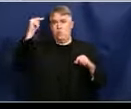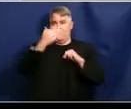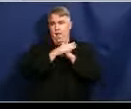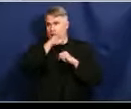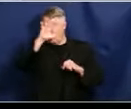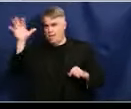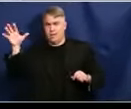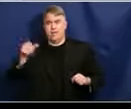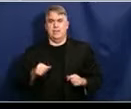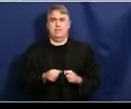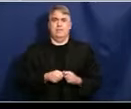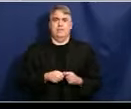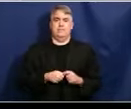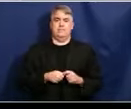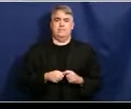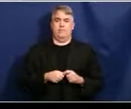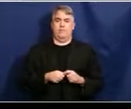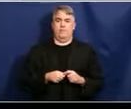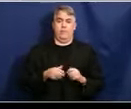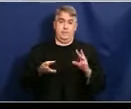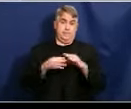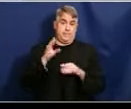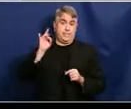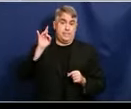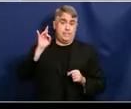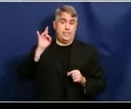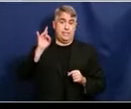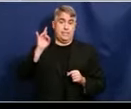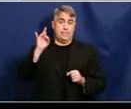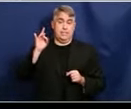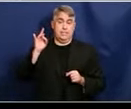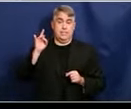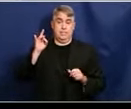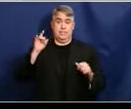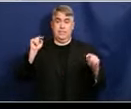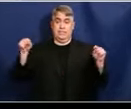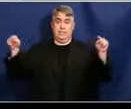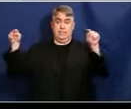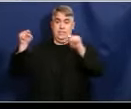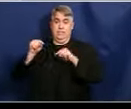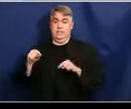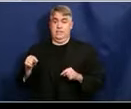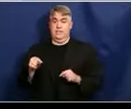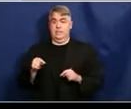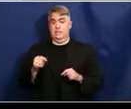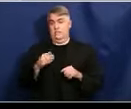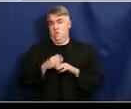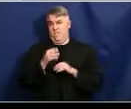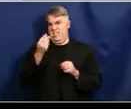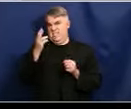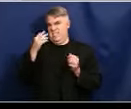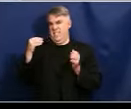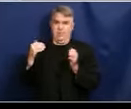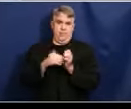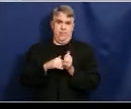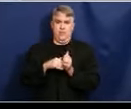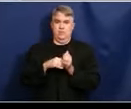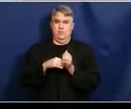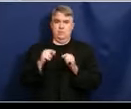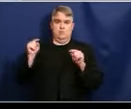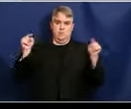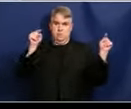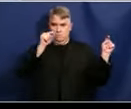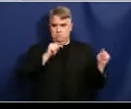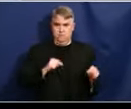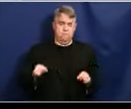sites, 28 different days, and we vaccinated nearly 16,000 people across the rural backcountry of